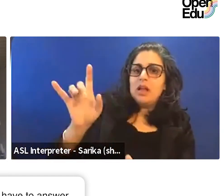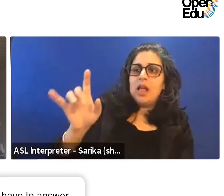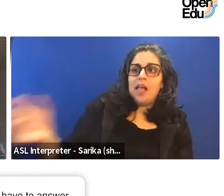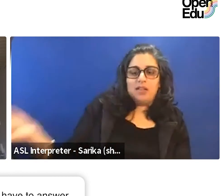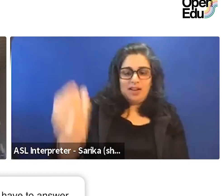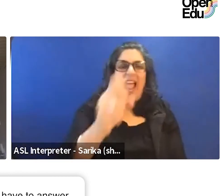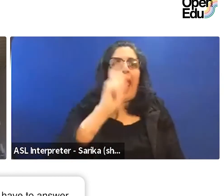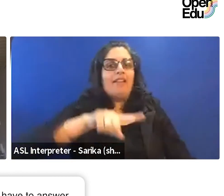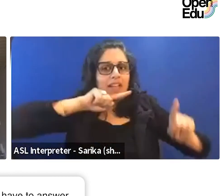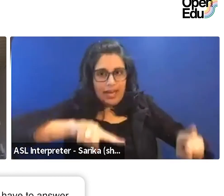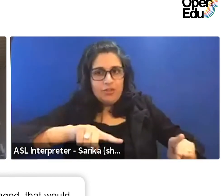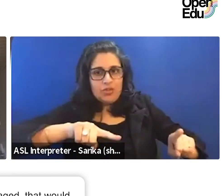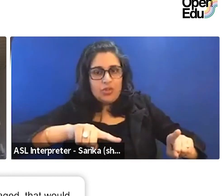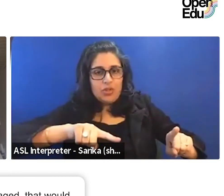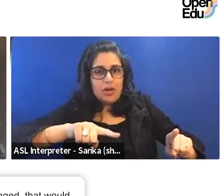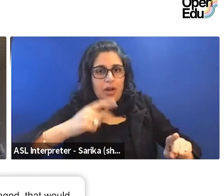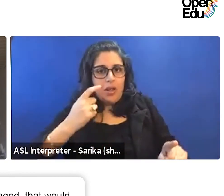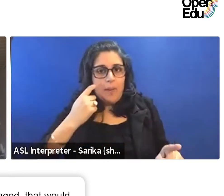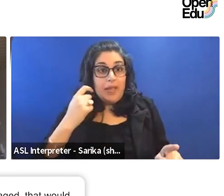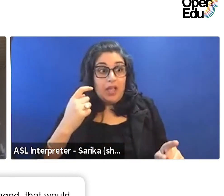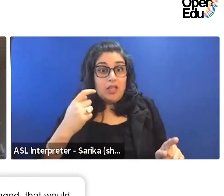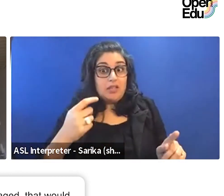answer because like their brand is being damaged,